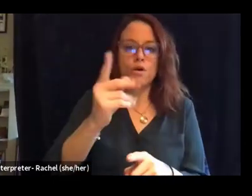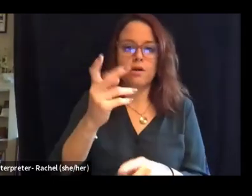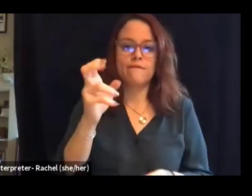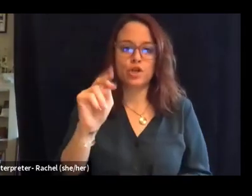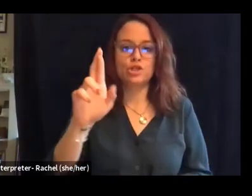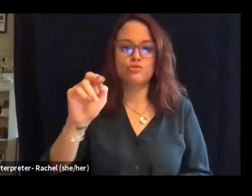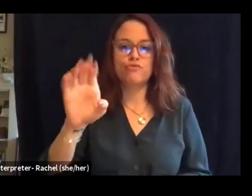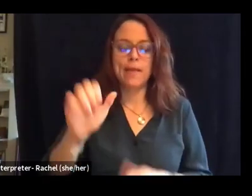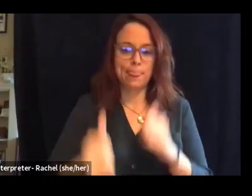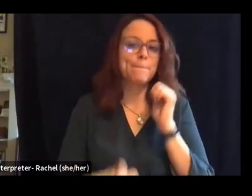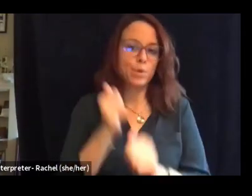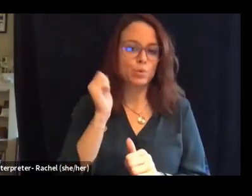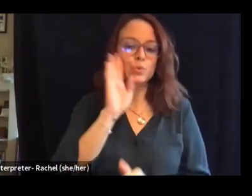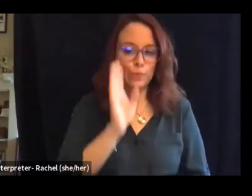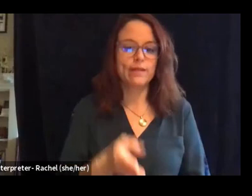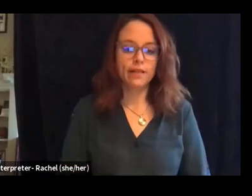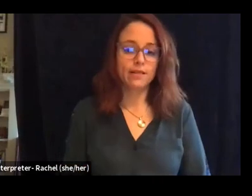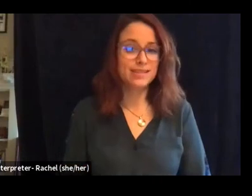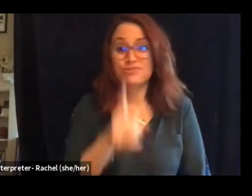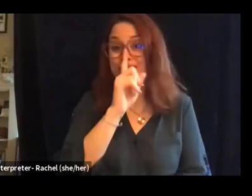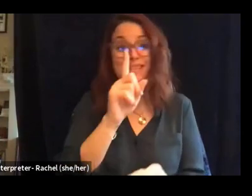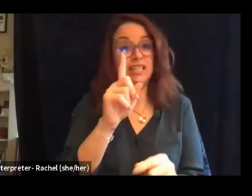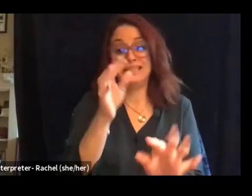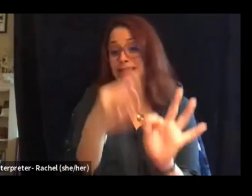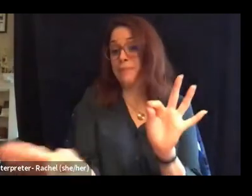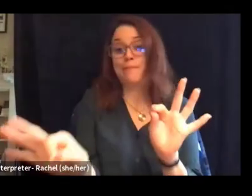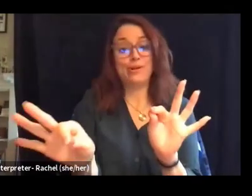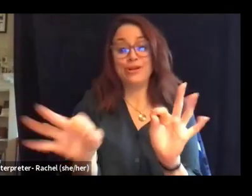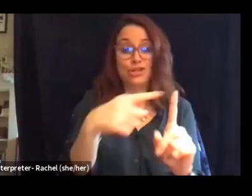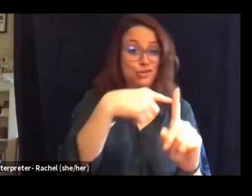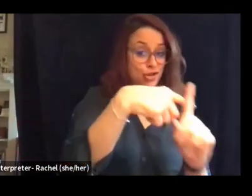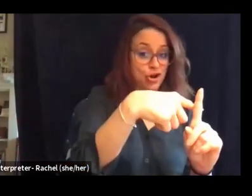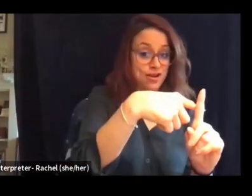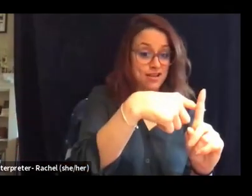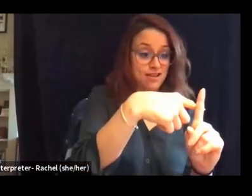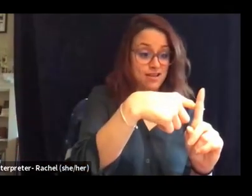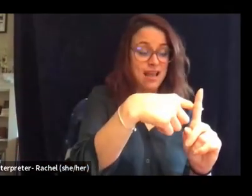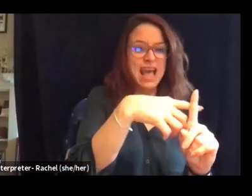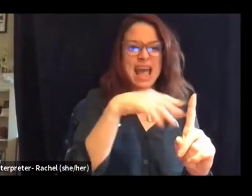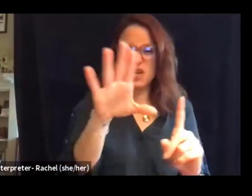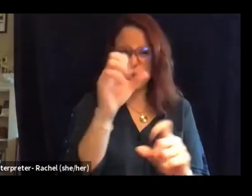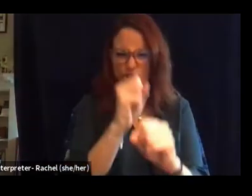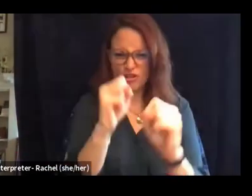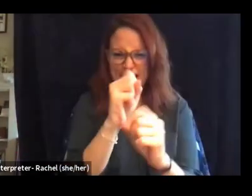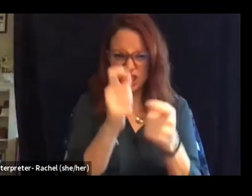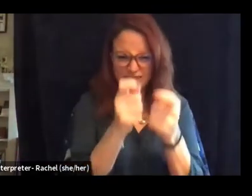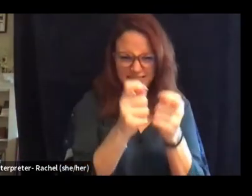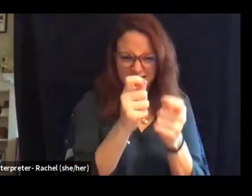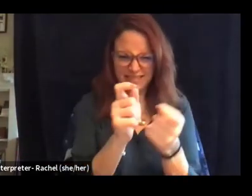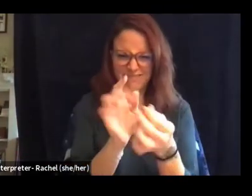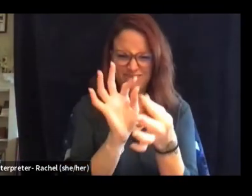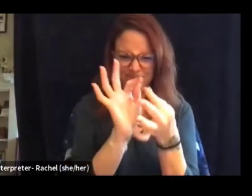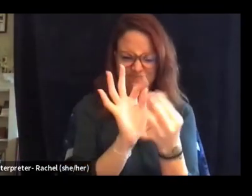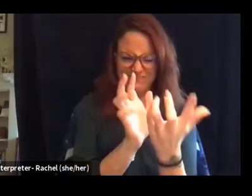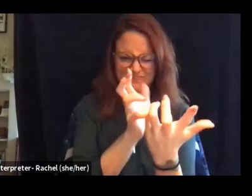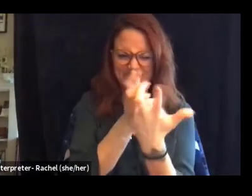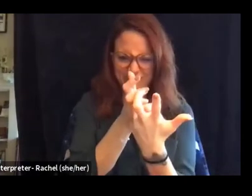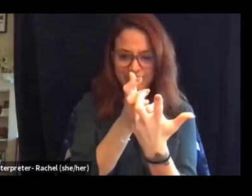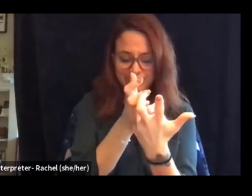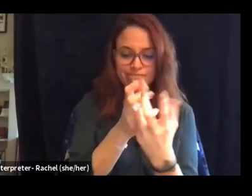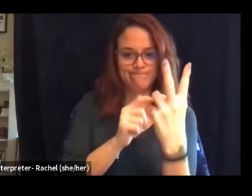It's really it's just that simple. Targeting and refining the offering are going to be keys to